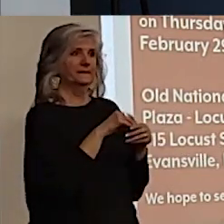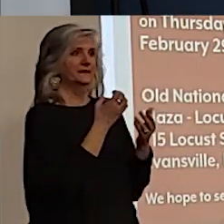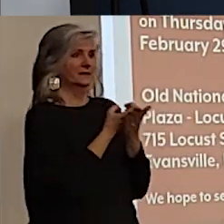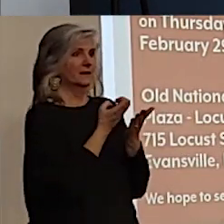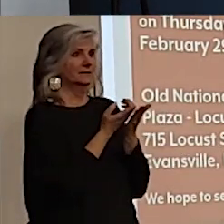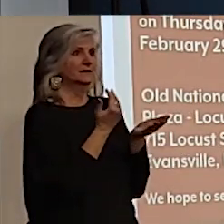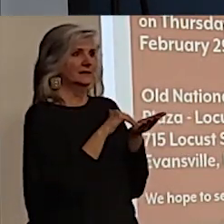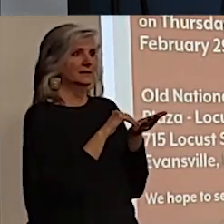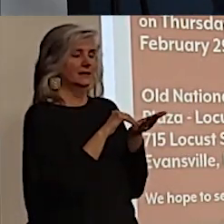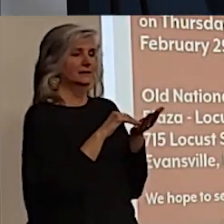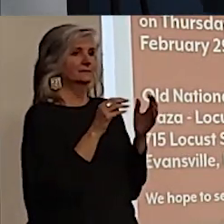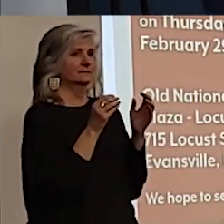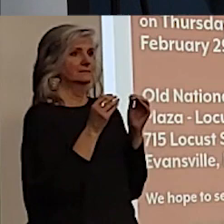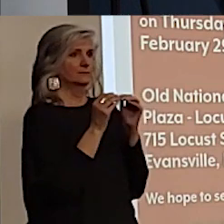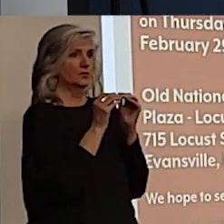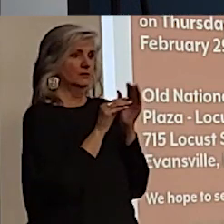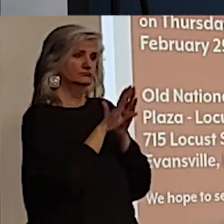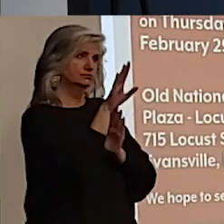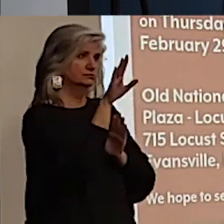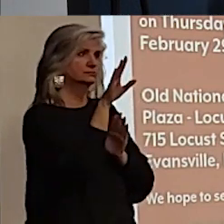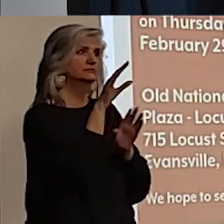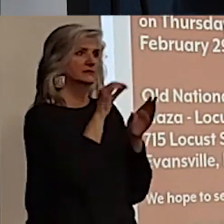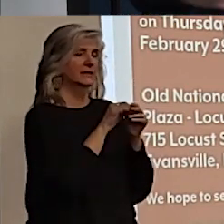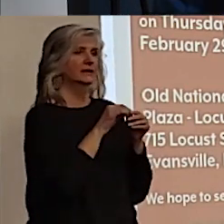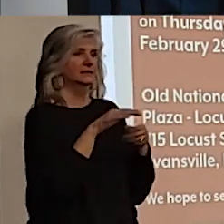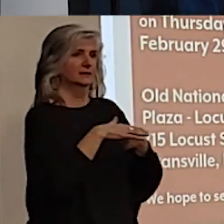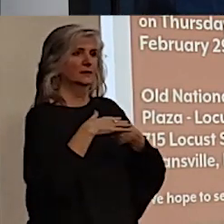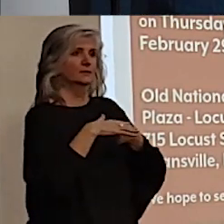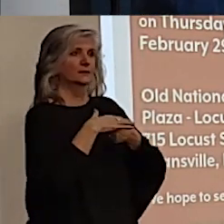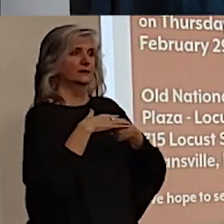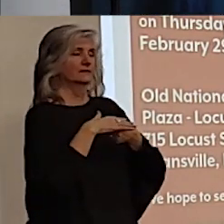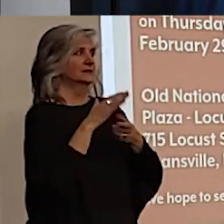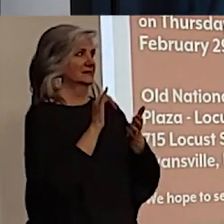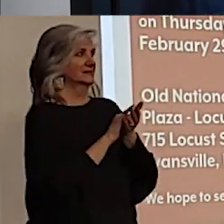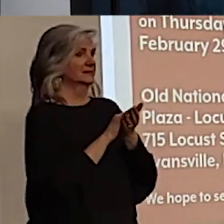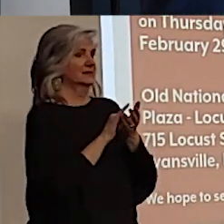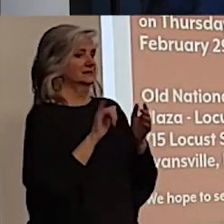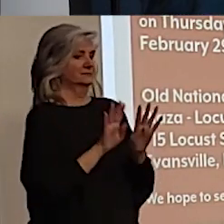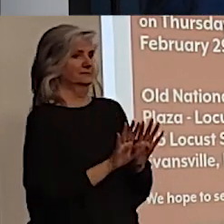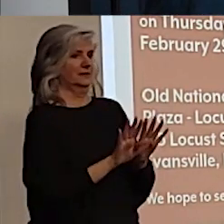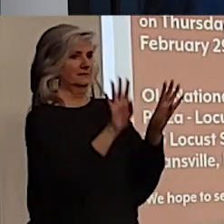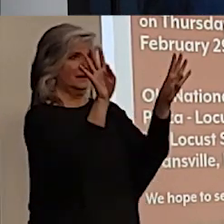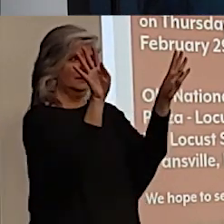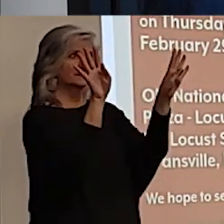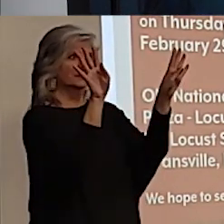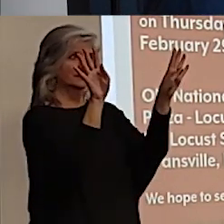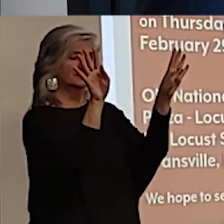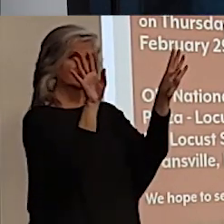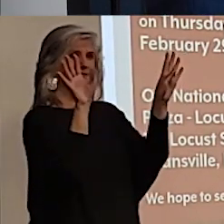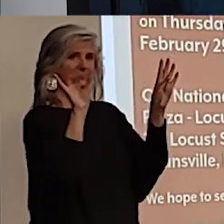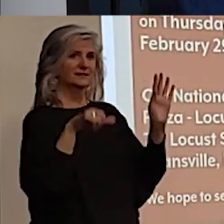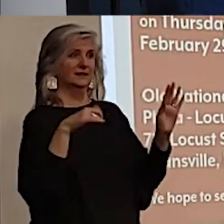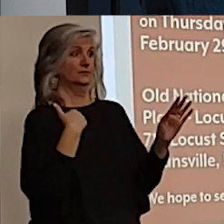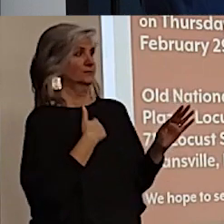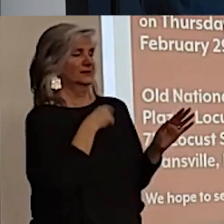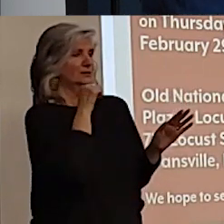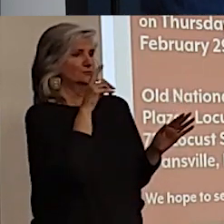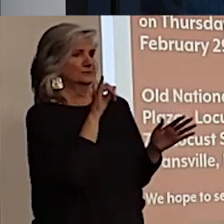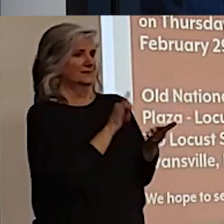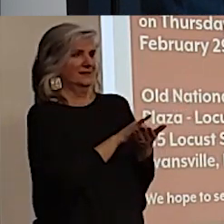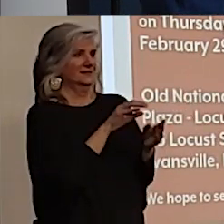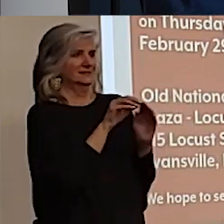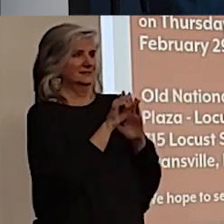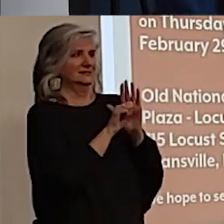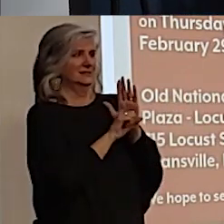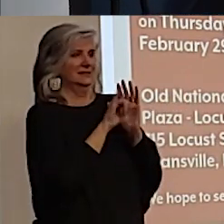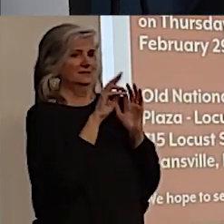again, creating growth at the local level. That's a top-up, that's a top-bottom-up approach that we just don't do in the state of